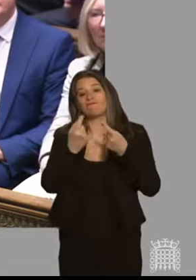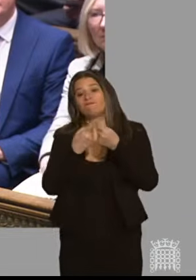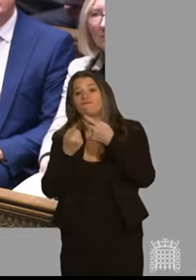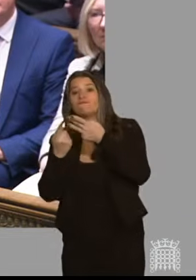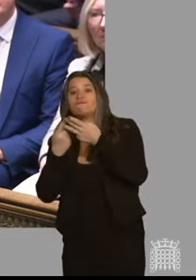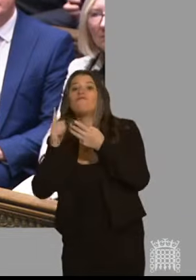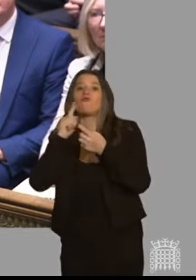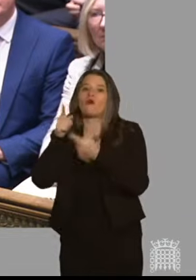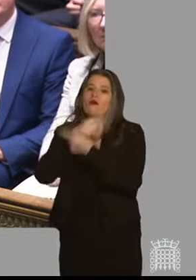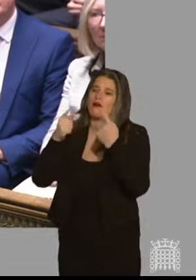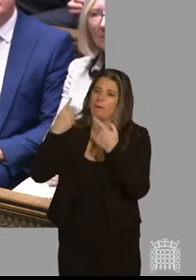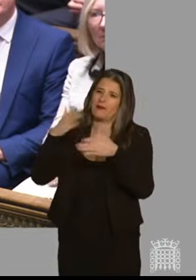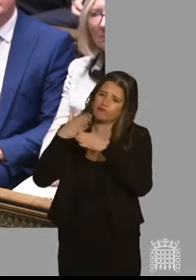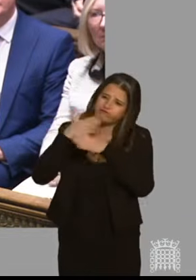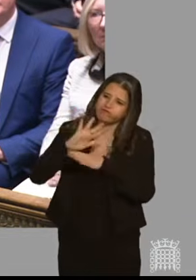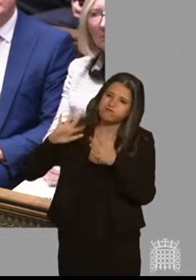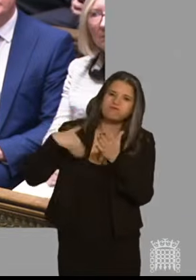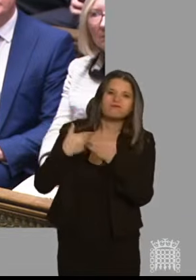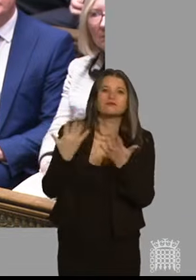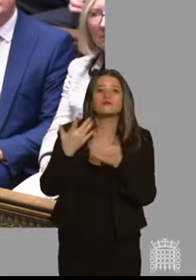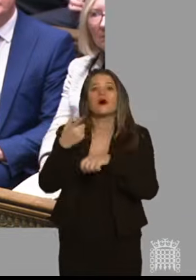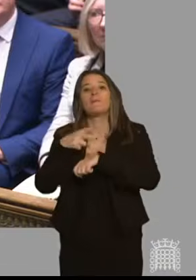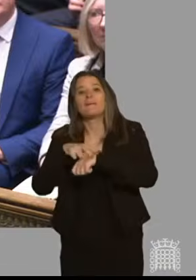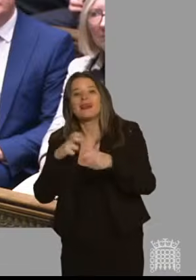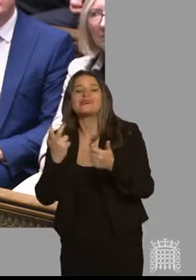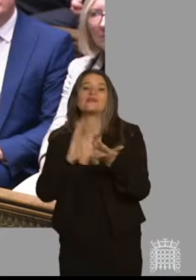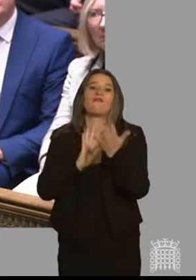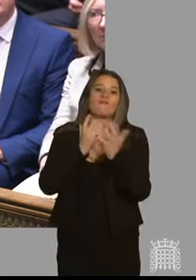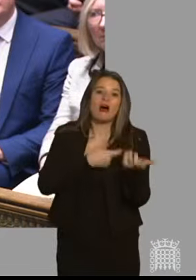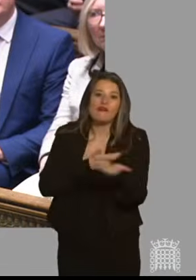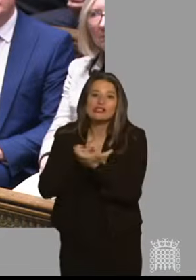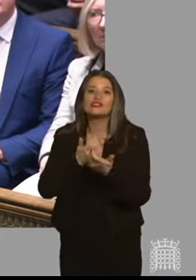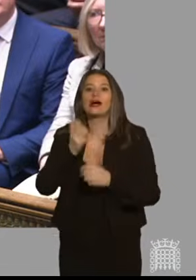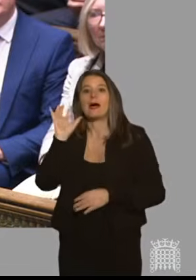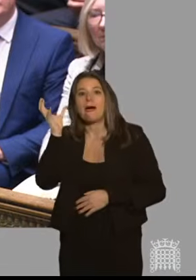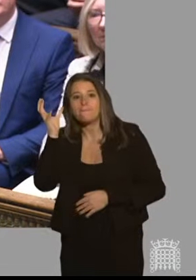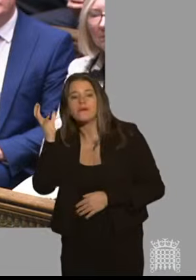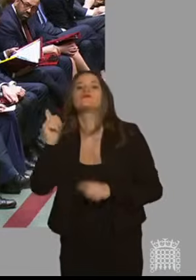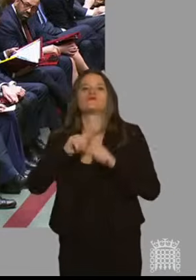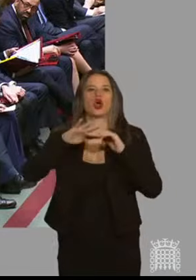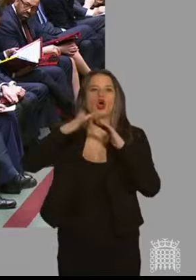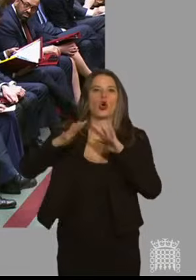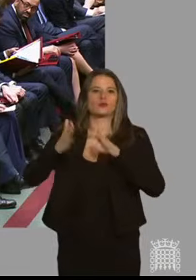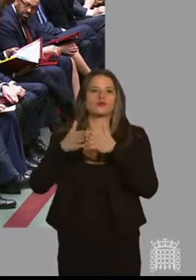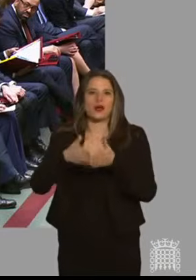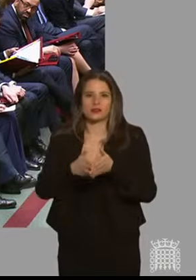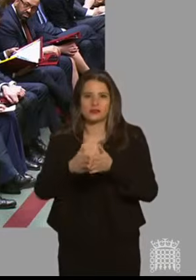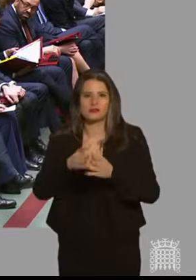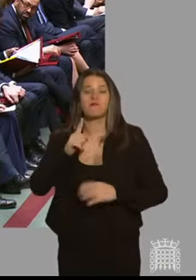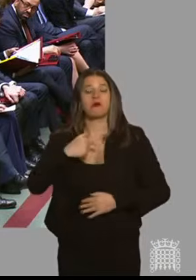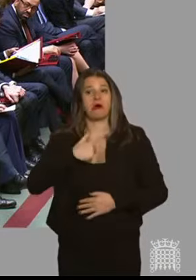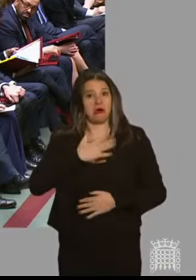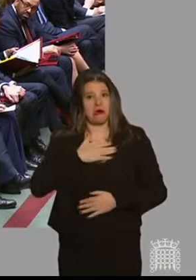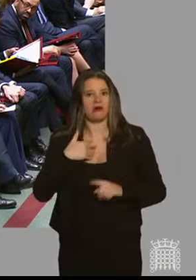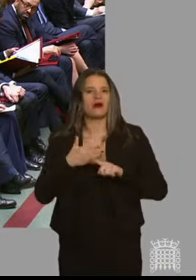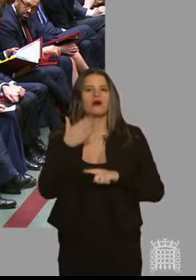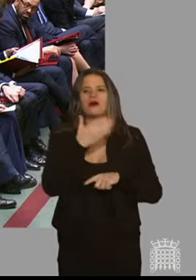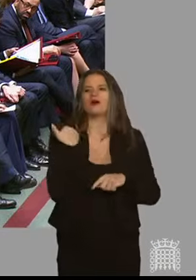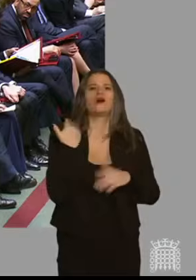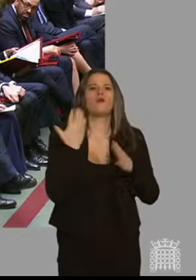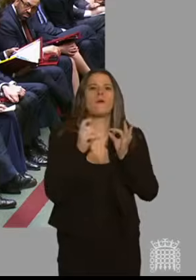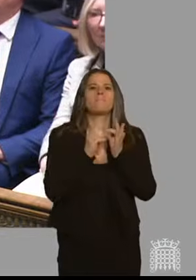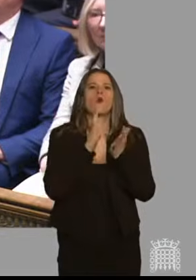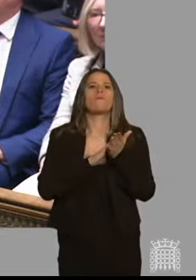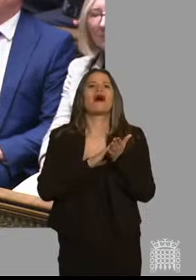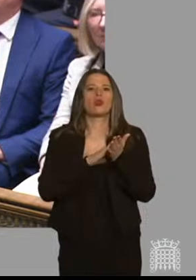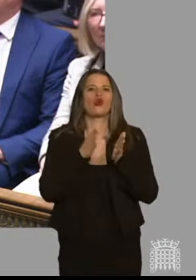accolade is in place for the NHS. Would the Prime Minister please support my campaign to see if this anomaly can be corrected